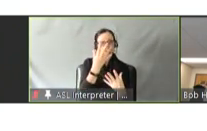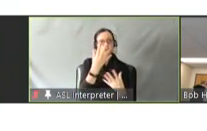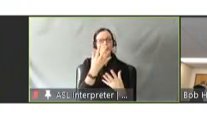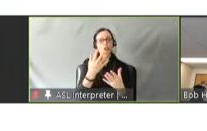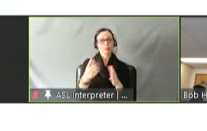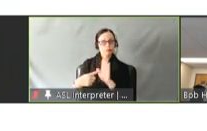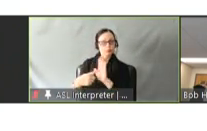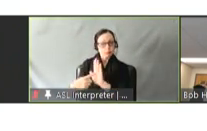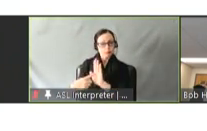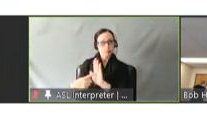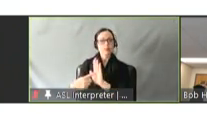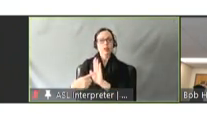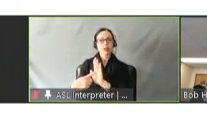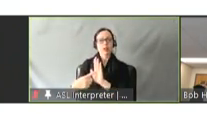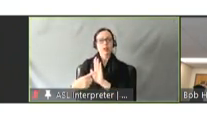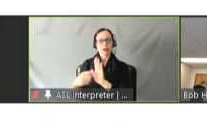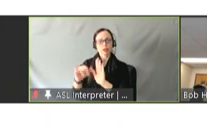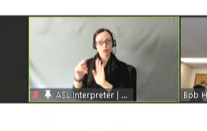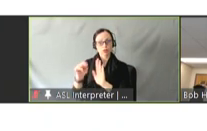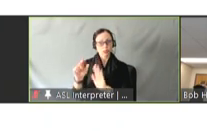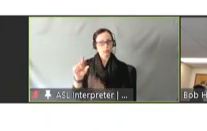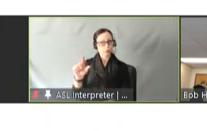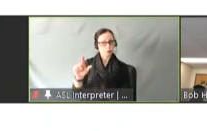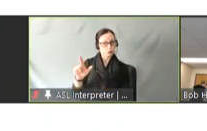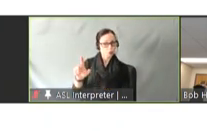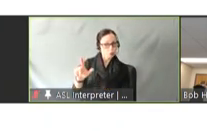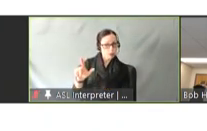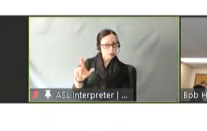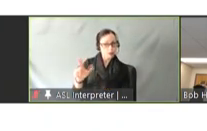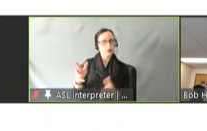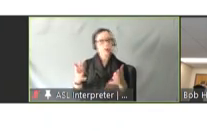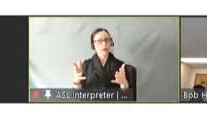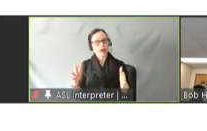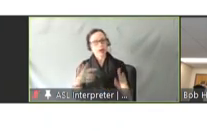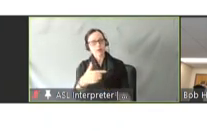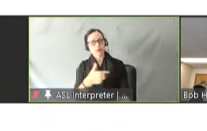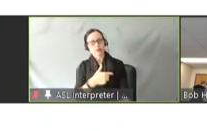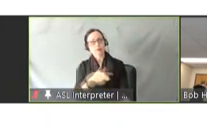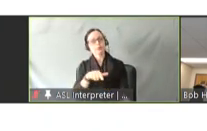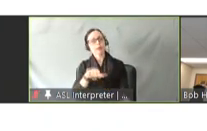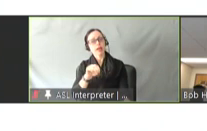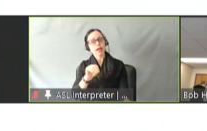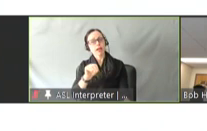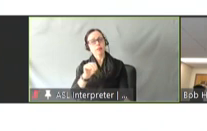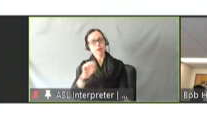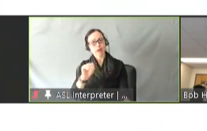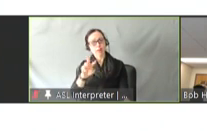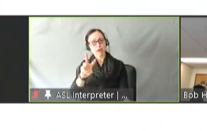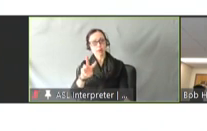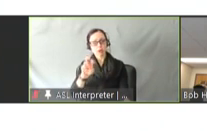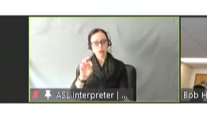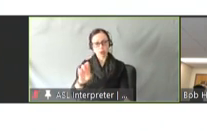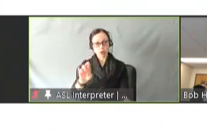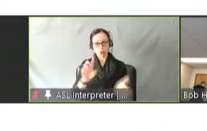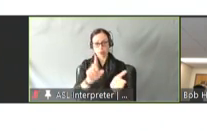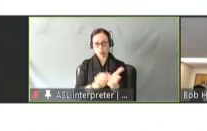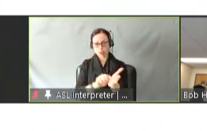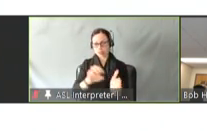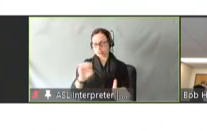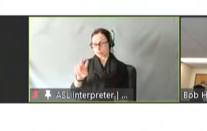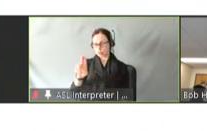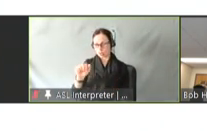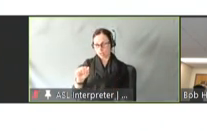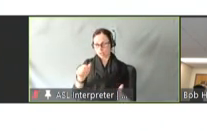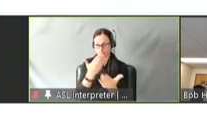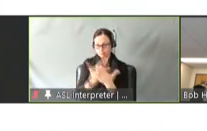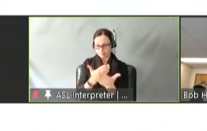ACIP meetings on June 23rd and was followed by the MMWR publication. EUA fact sheets were revised with a